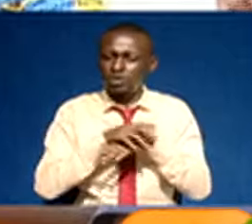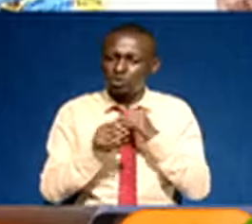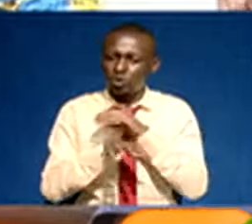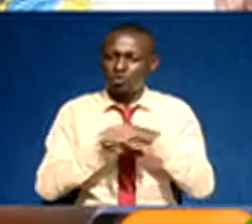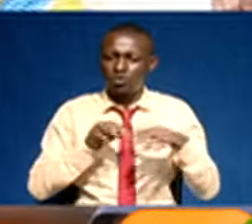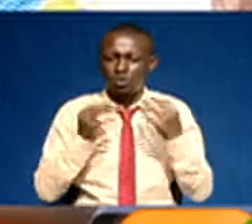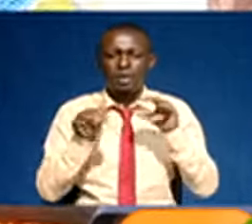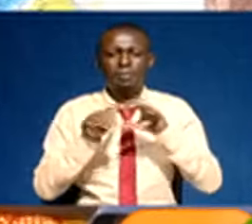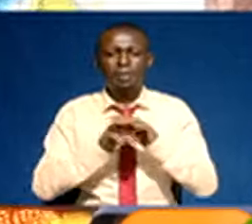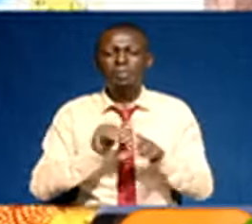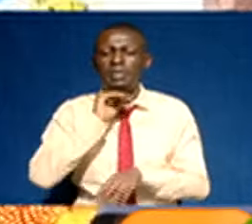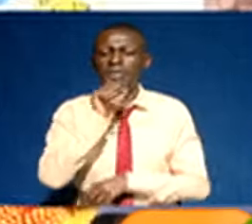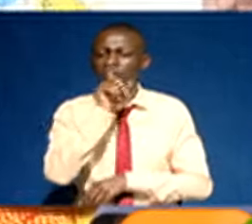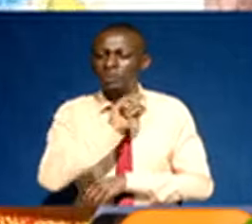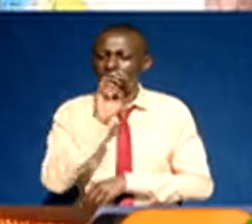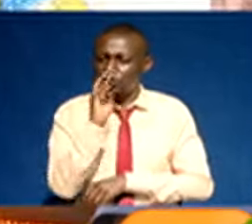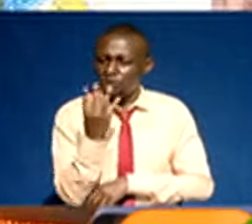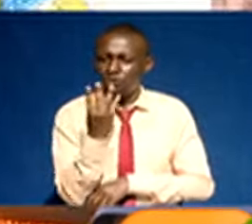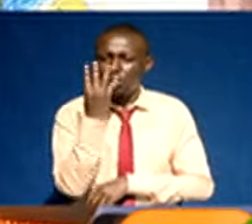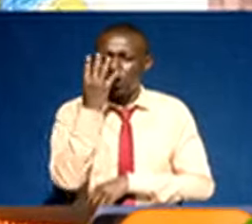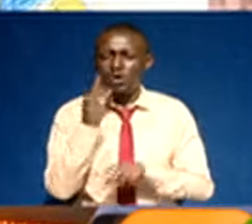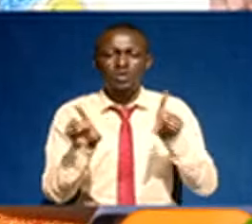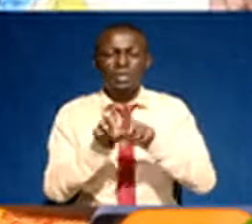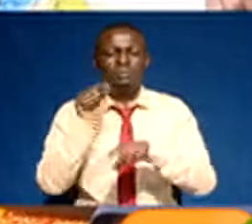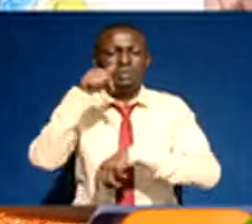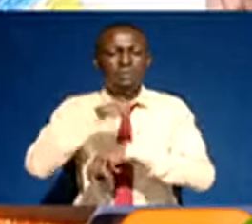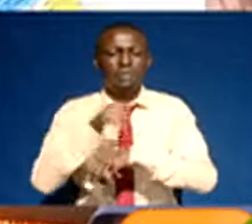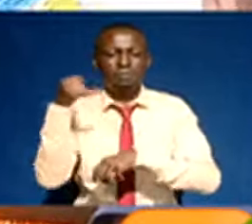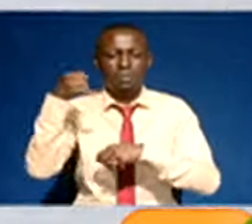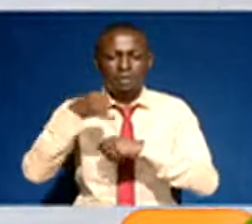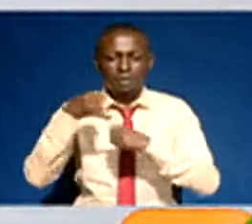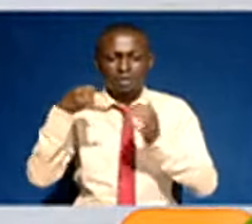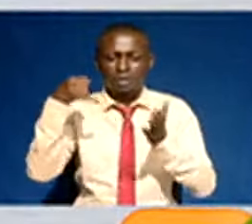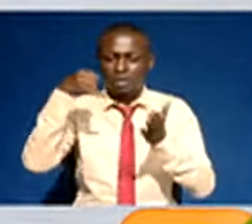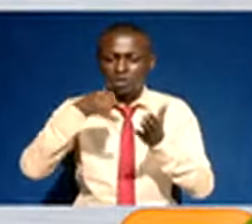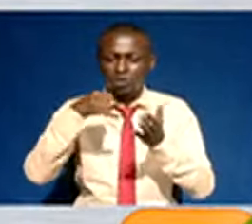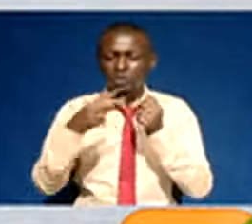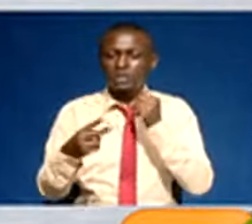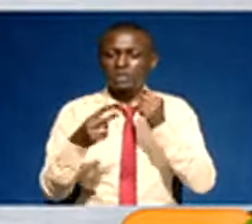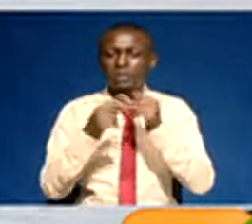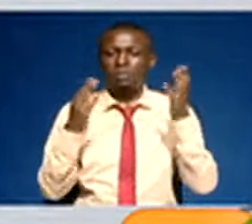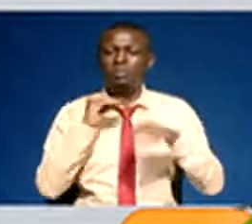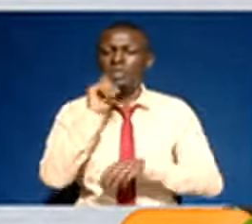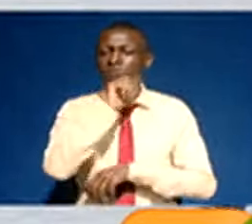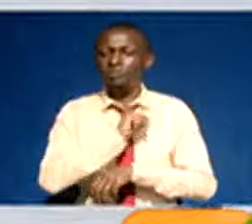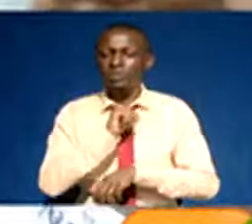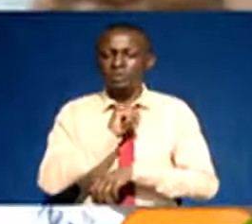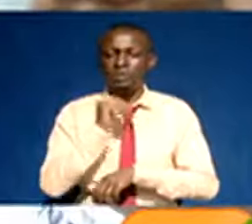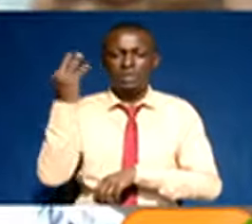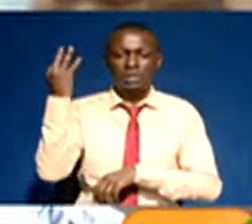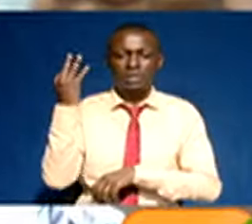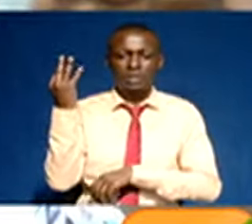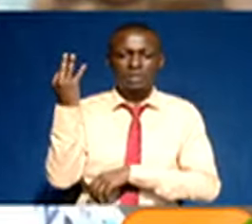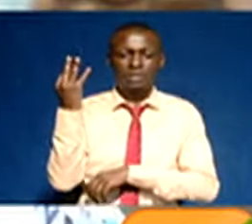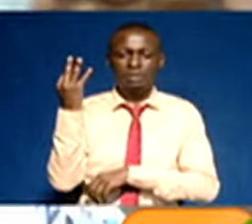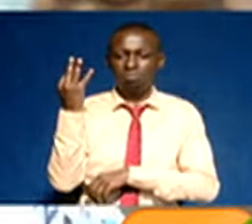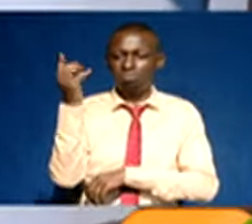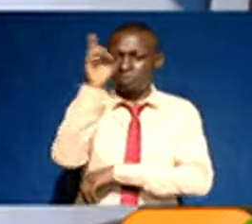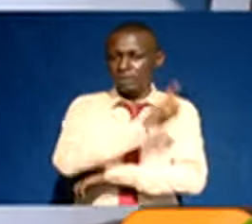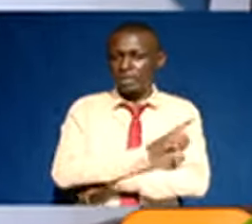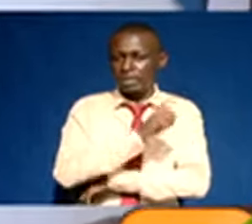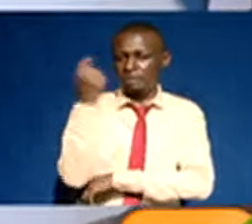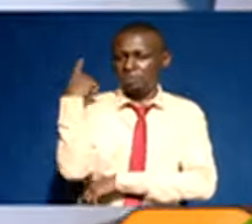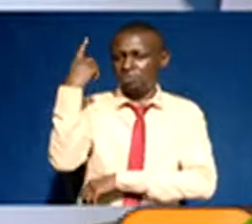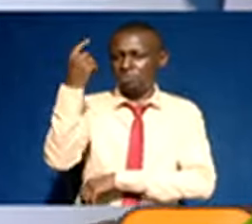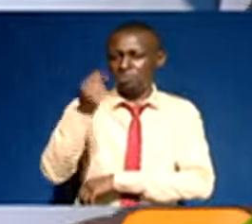its members at a go. The four were among seven people who died when their boat capsized 3 days ago. An